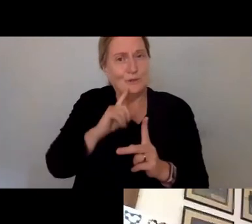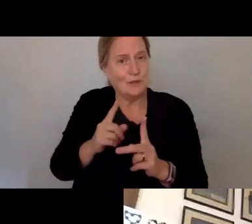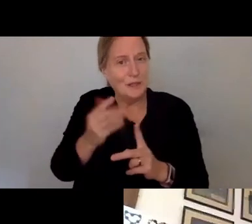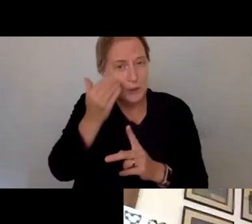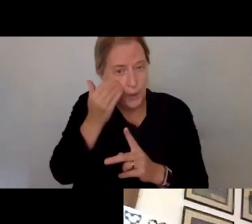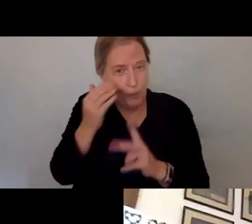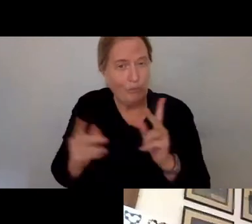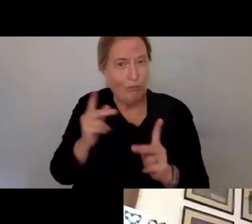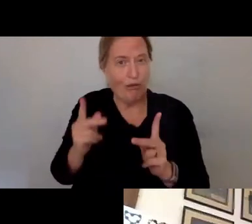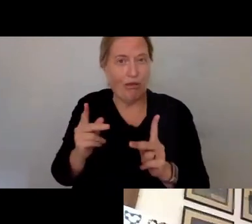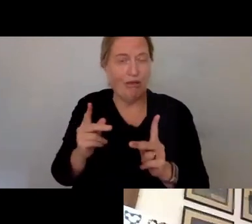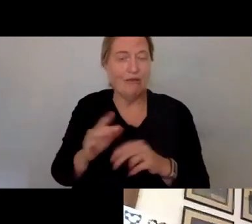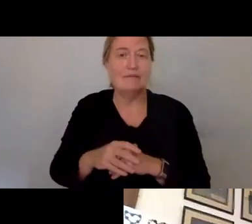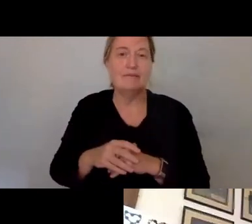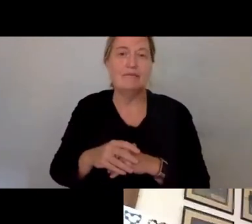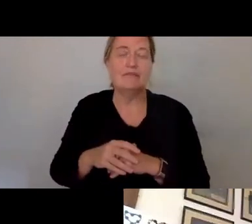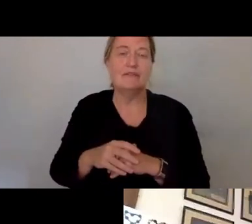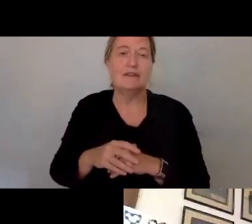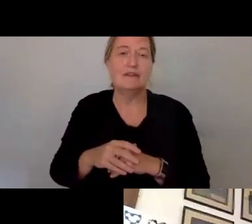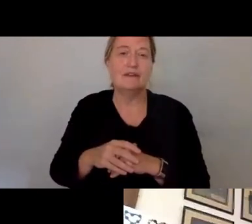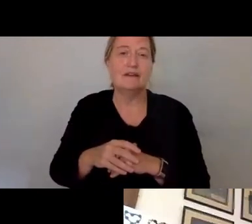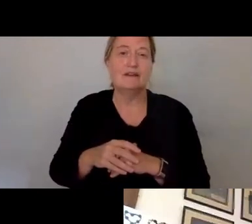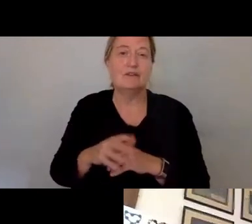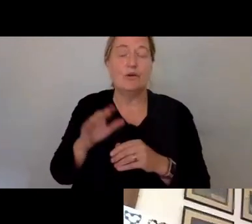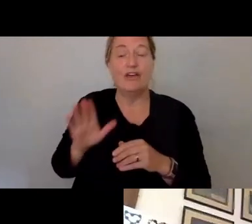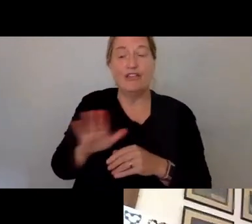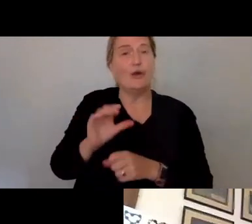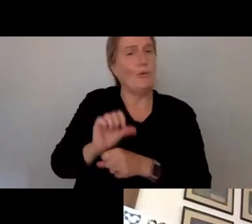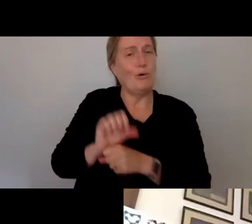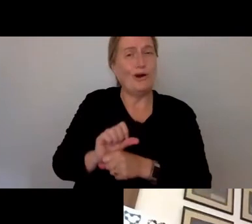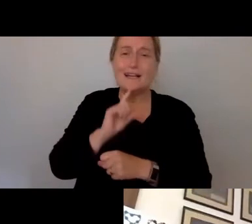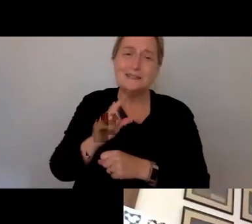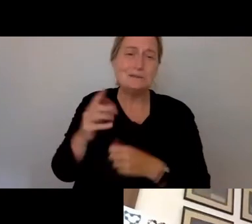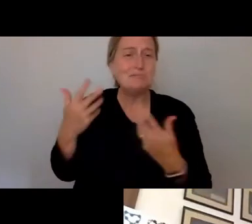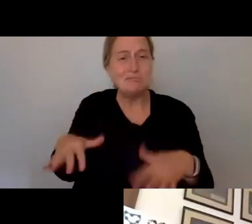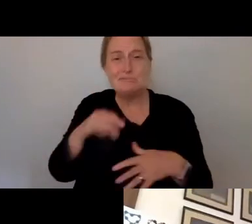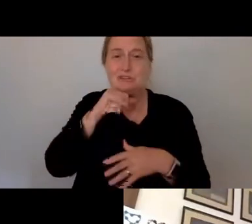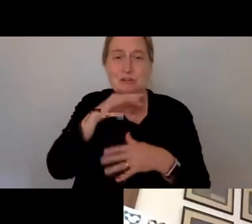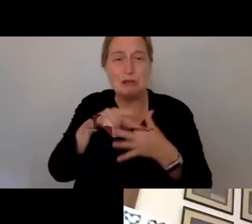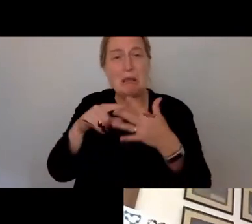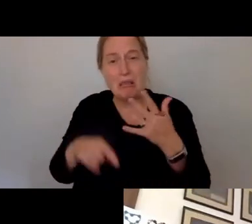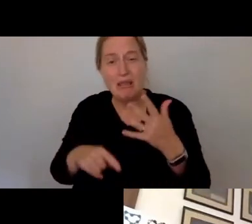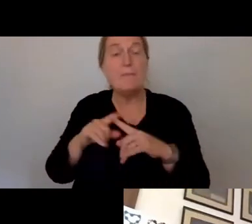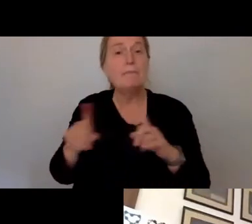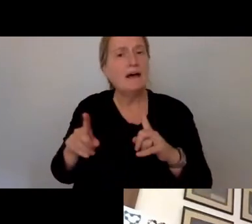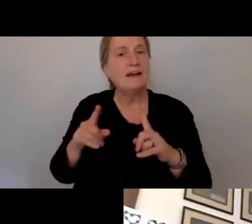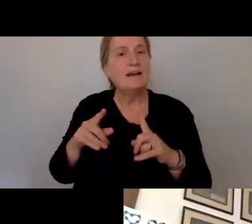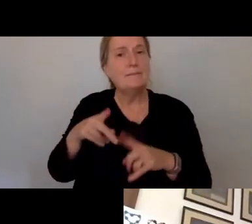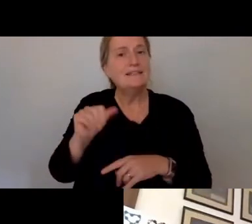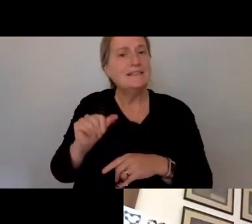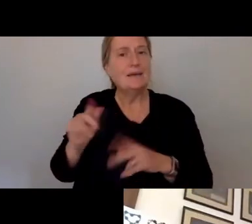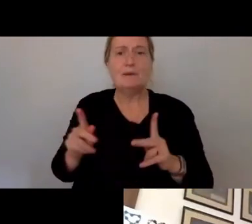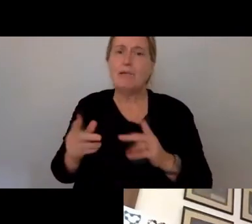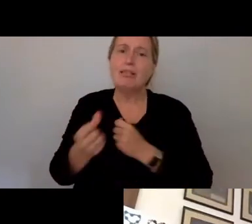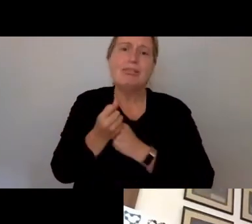met, just almost in totality, really like it. And they love their clients, one or more. They love